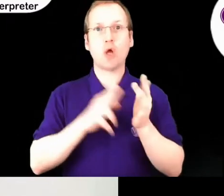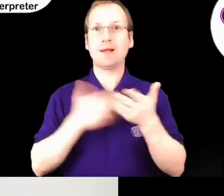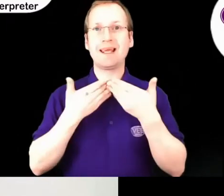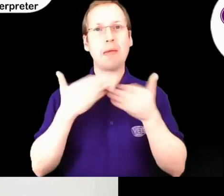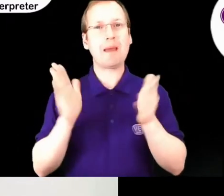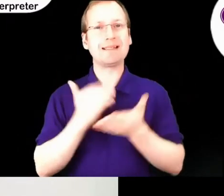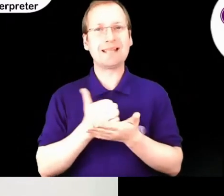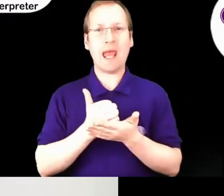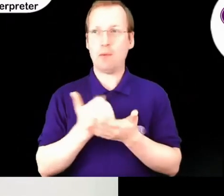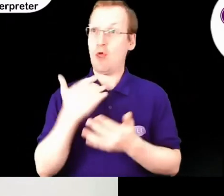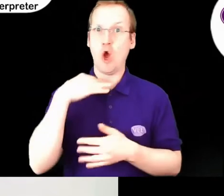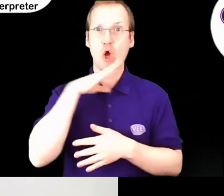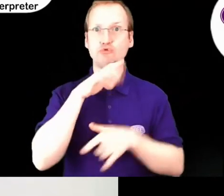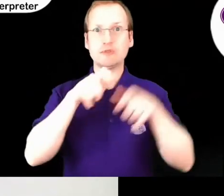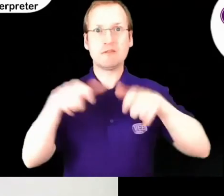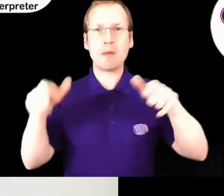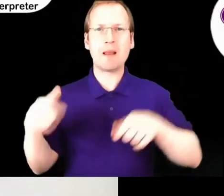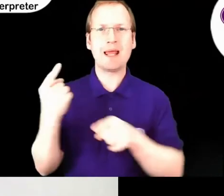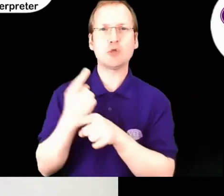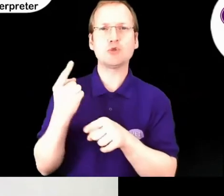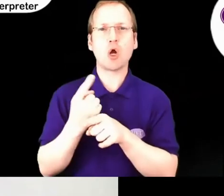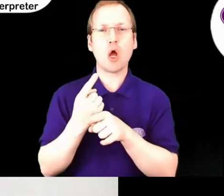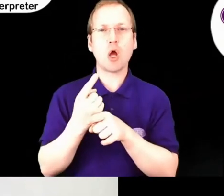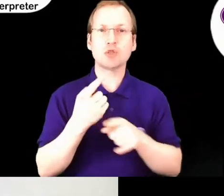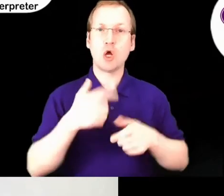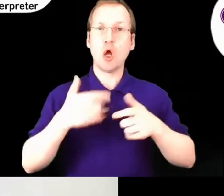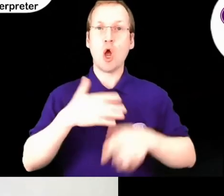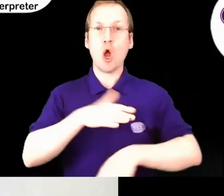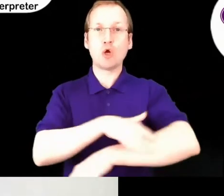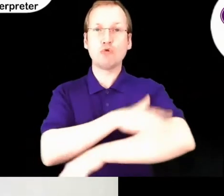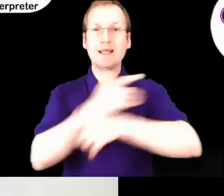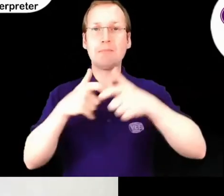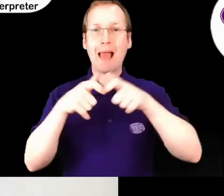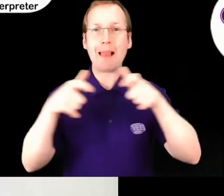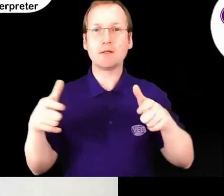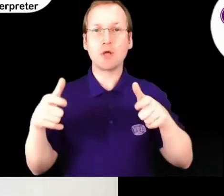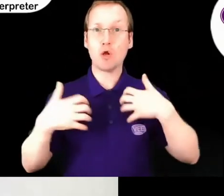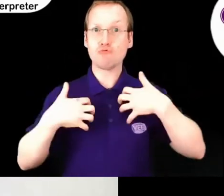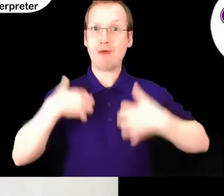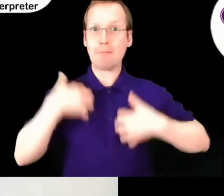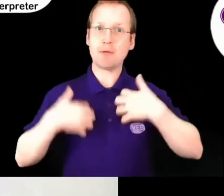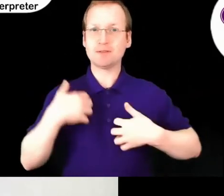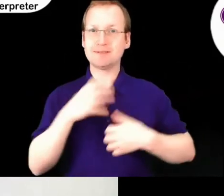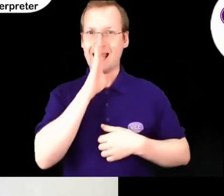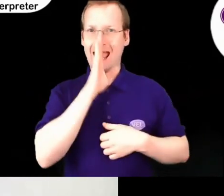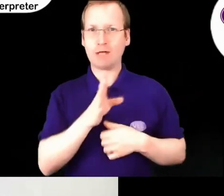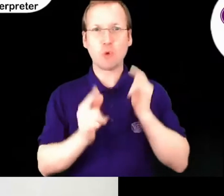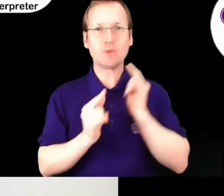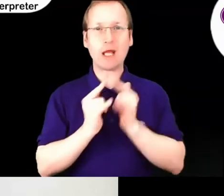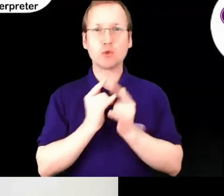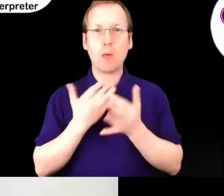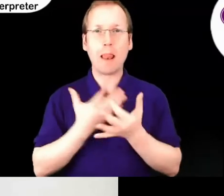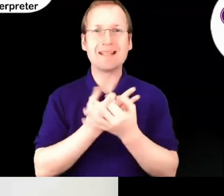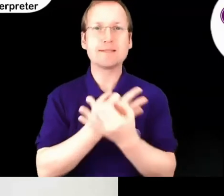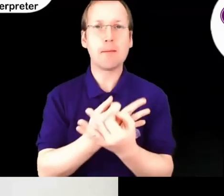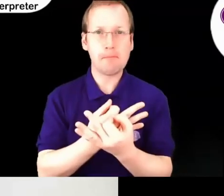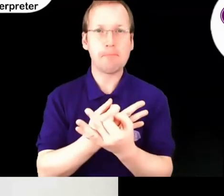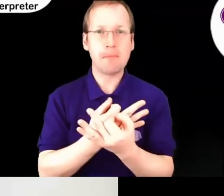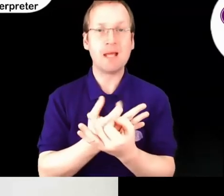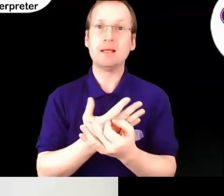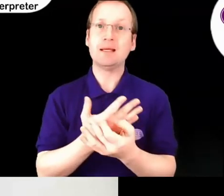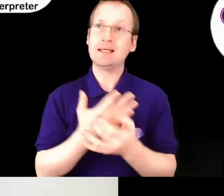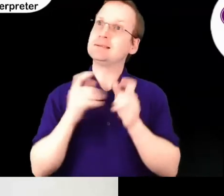of hundreds of people in a talk at Greenbelt called Rampant Heterosexualism. He's remained